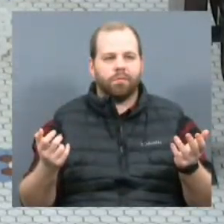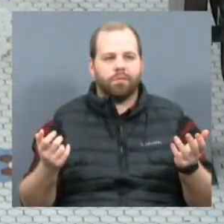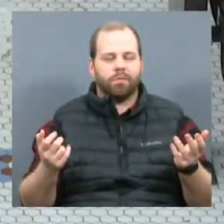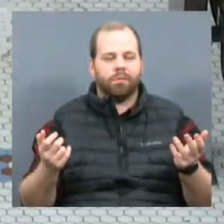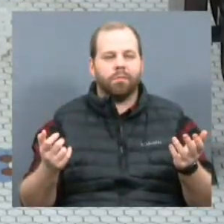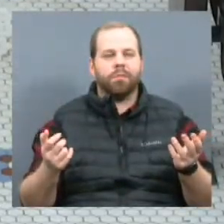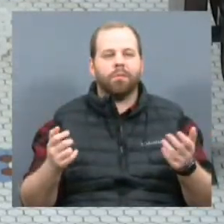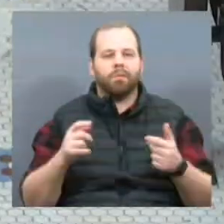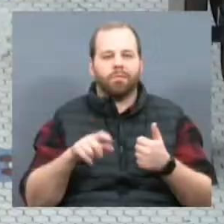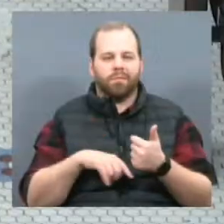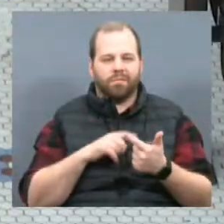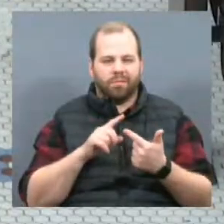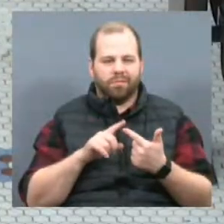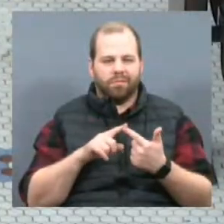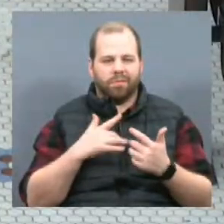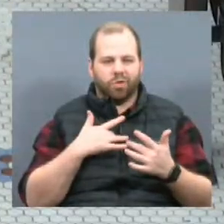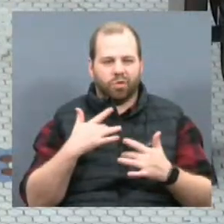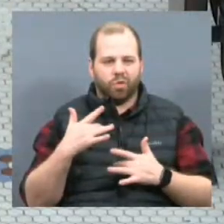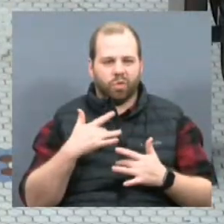Another concern of ours is